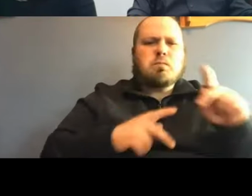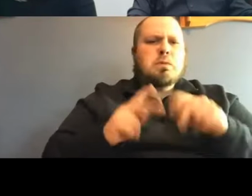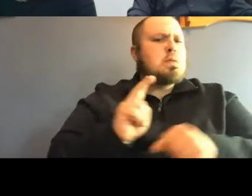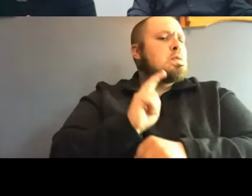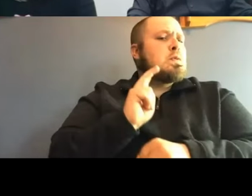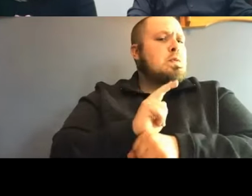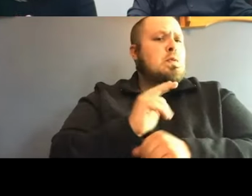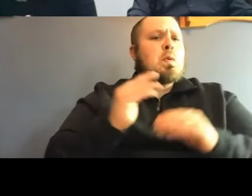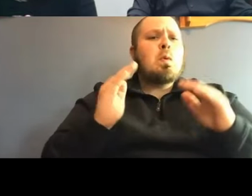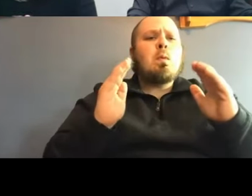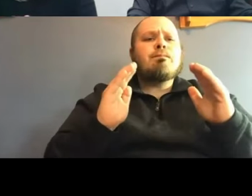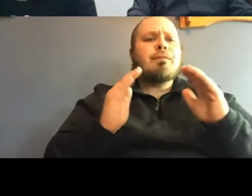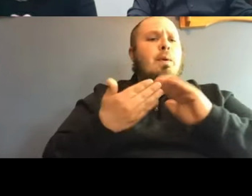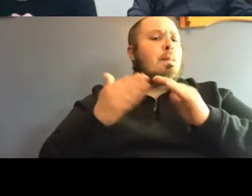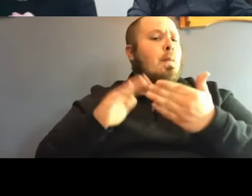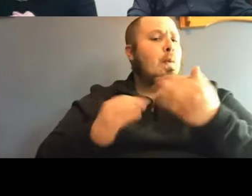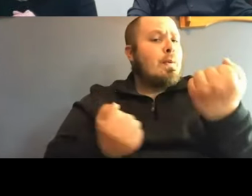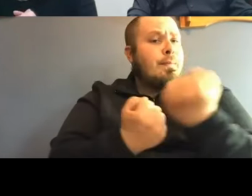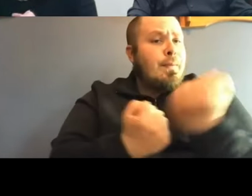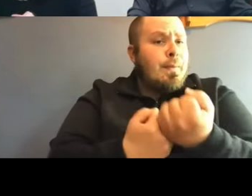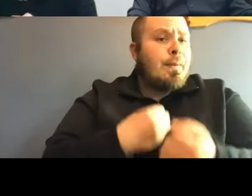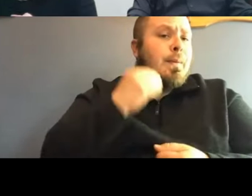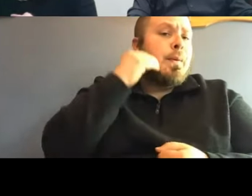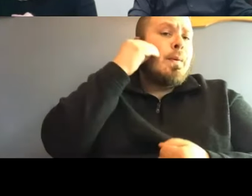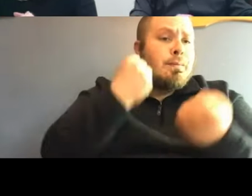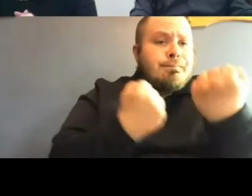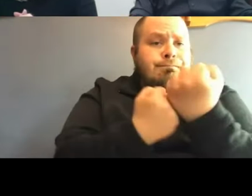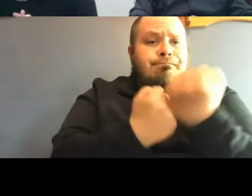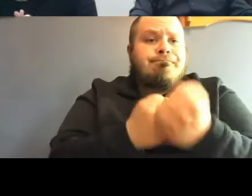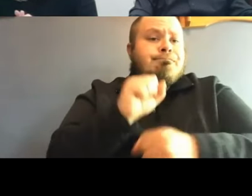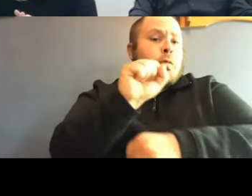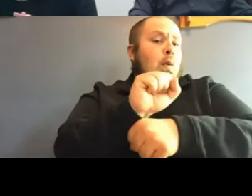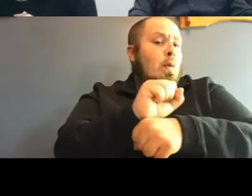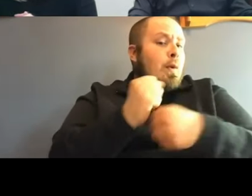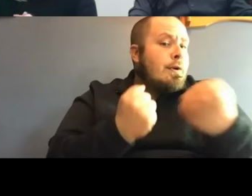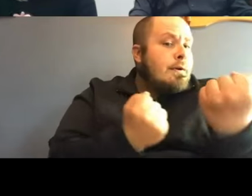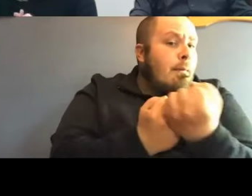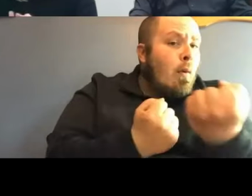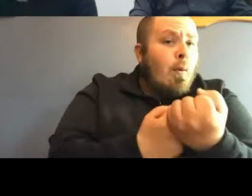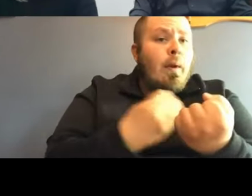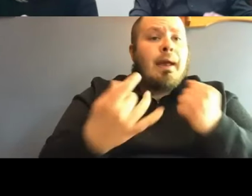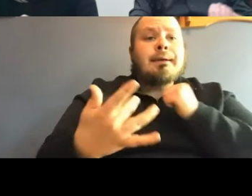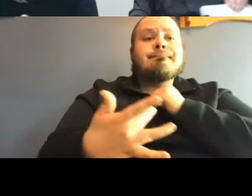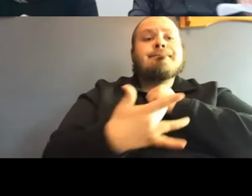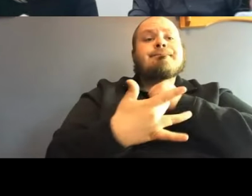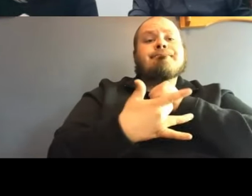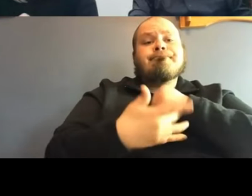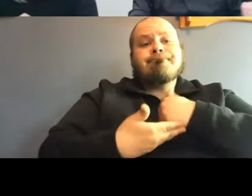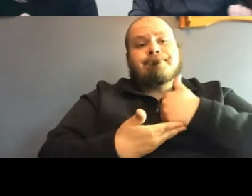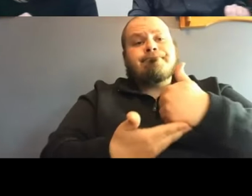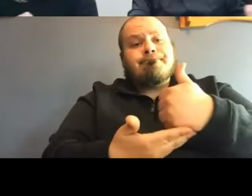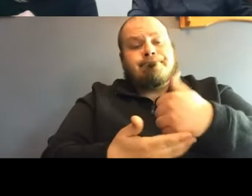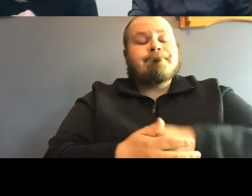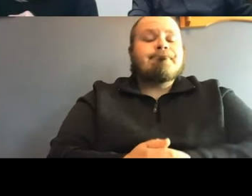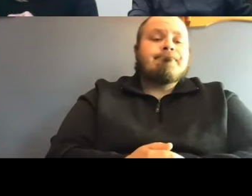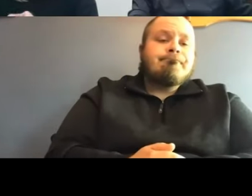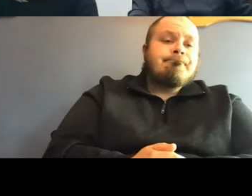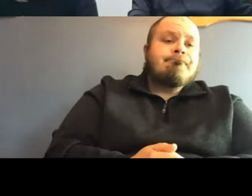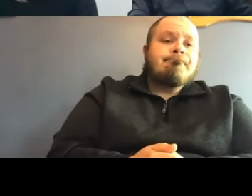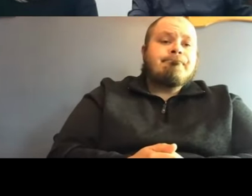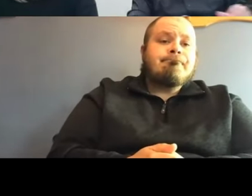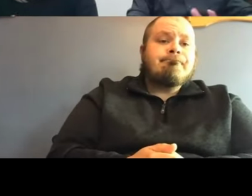the community support, home support, employment support, and assisted technology.